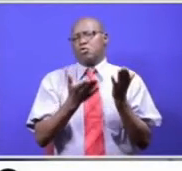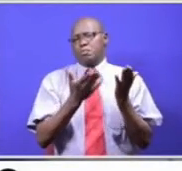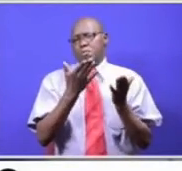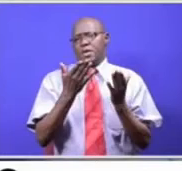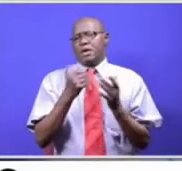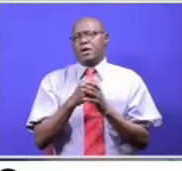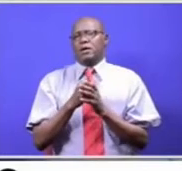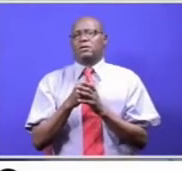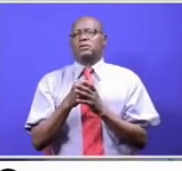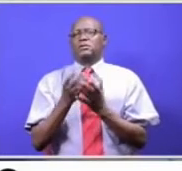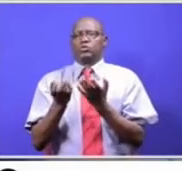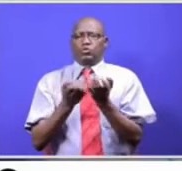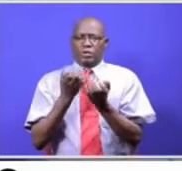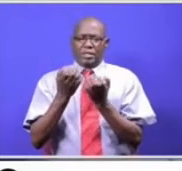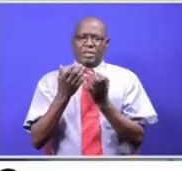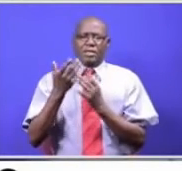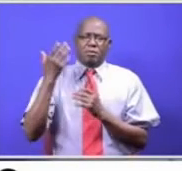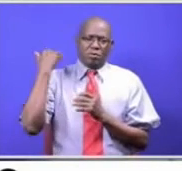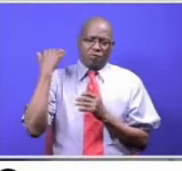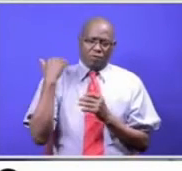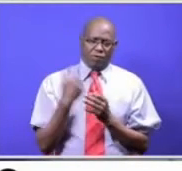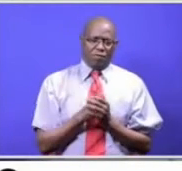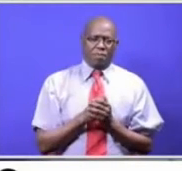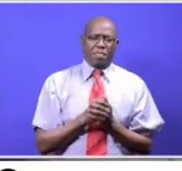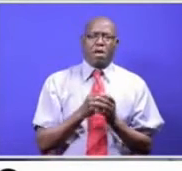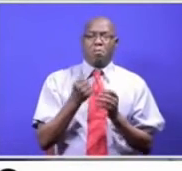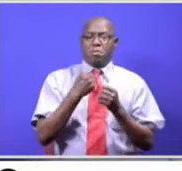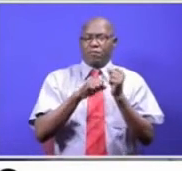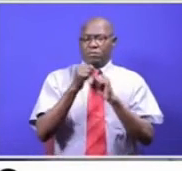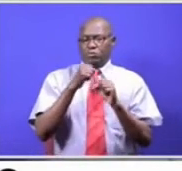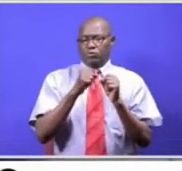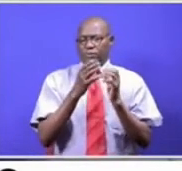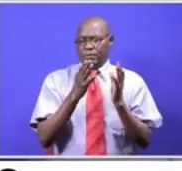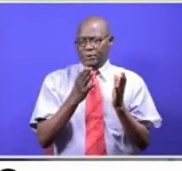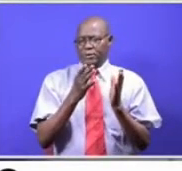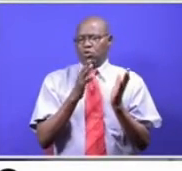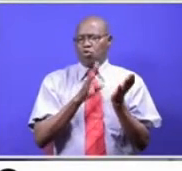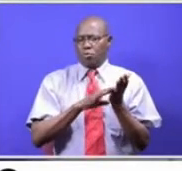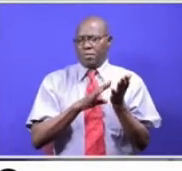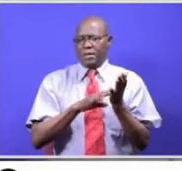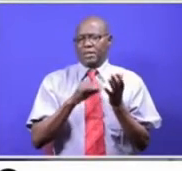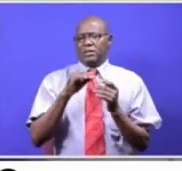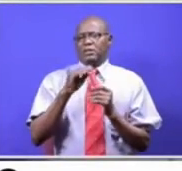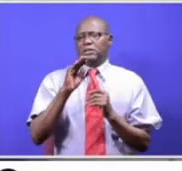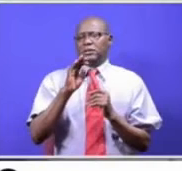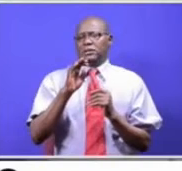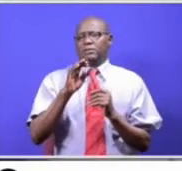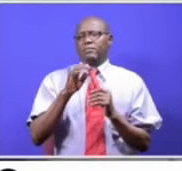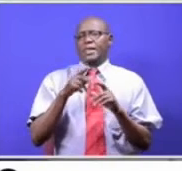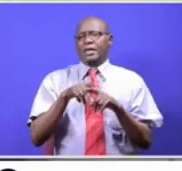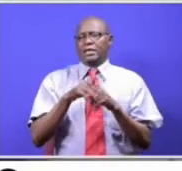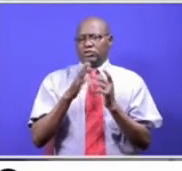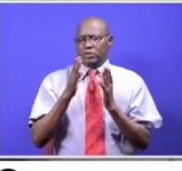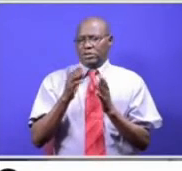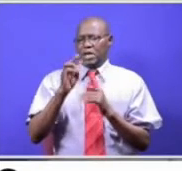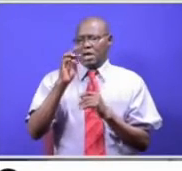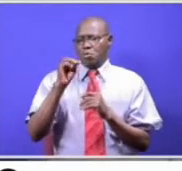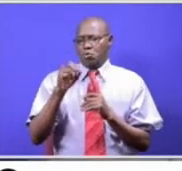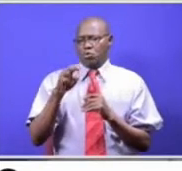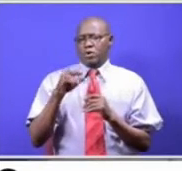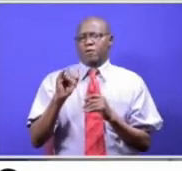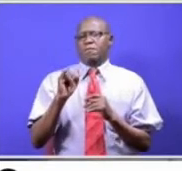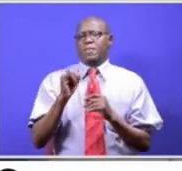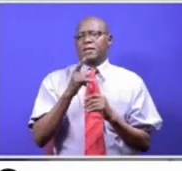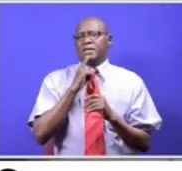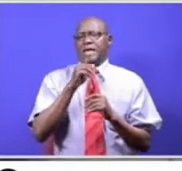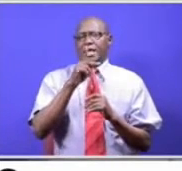previous trading period. Commenting on the performance, Engineer Geoffrey Muli, the acting managing director, noted that